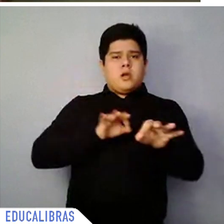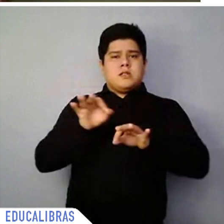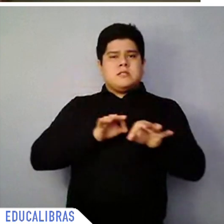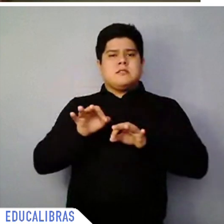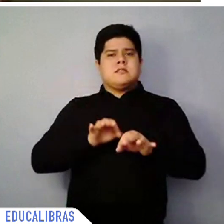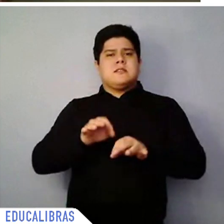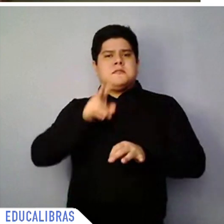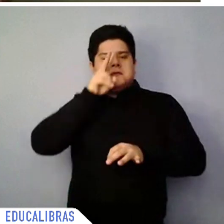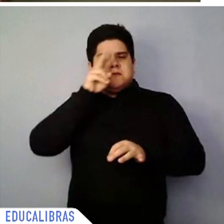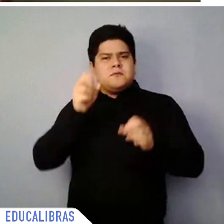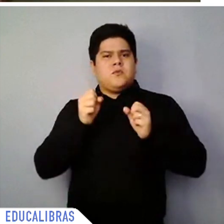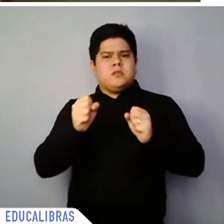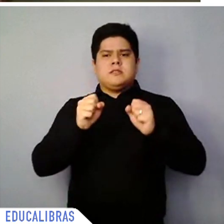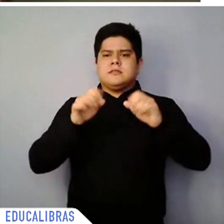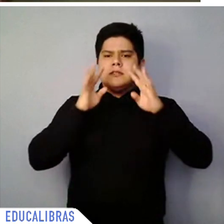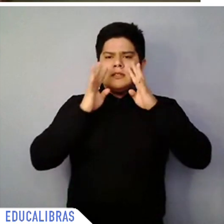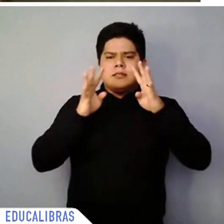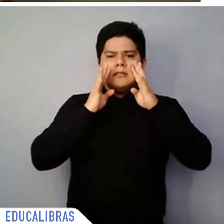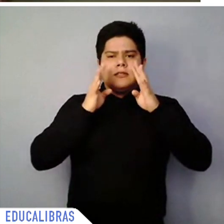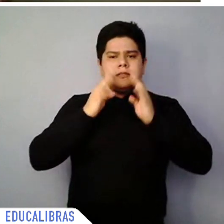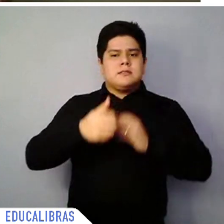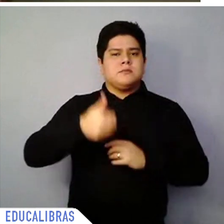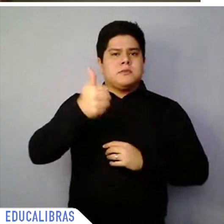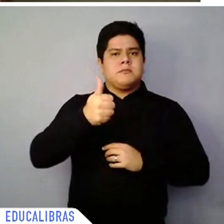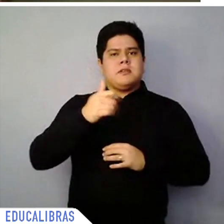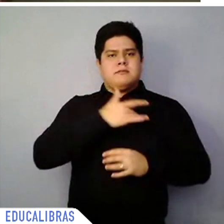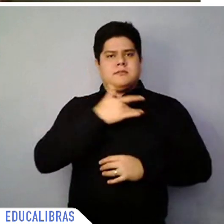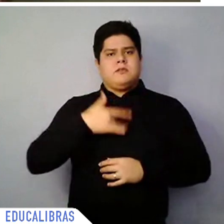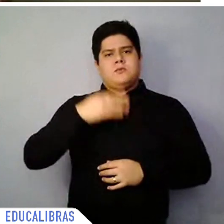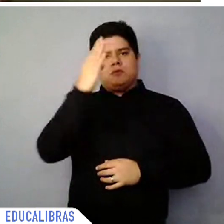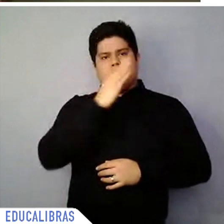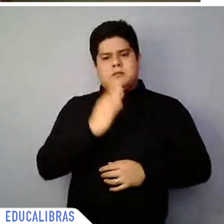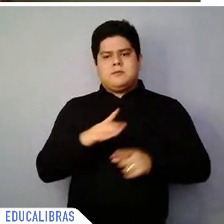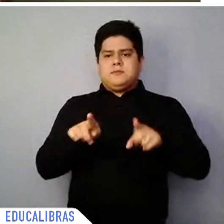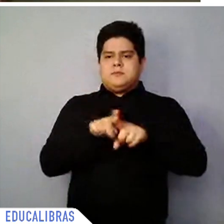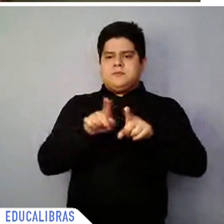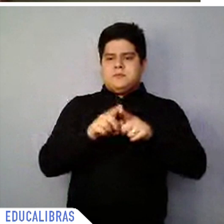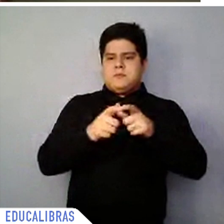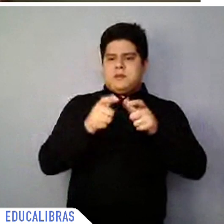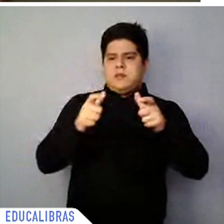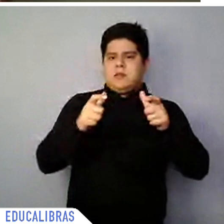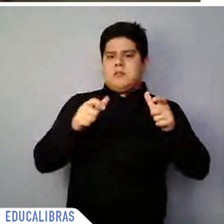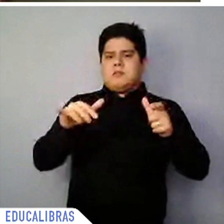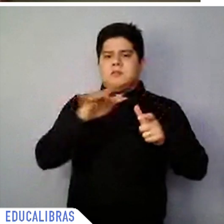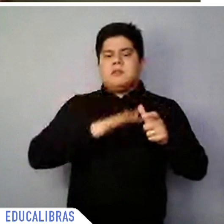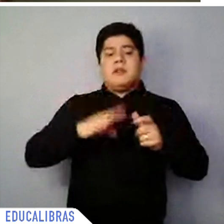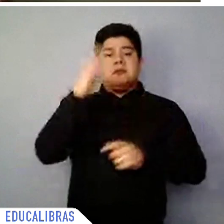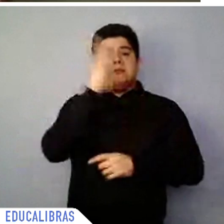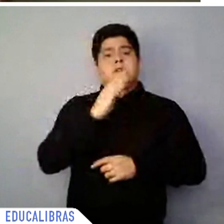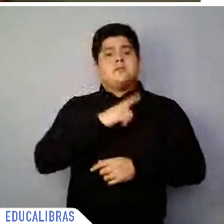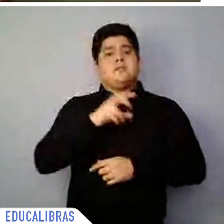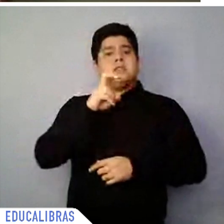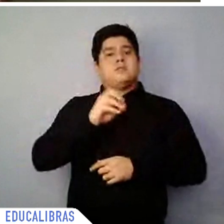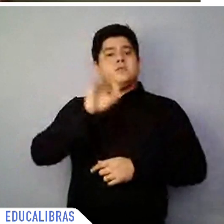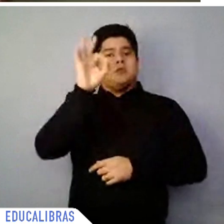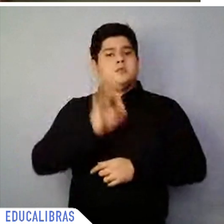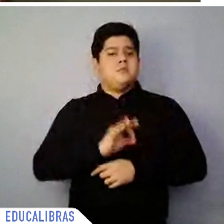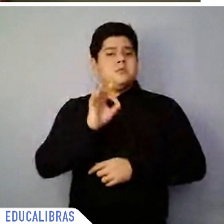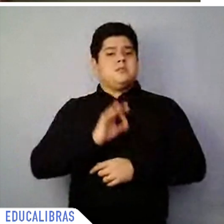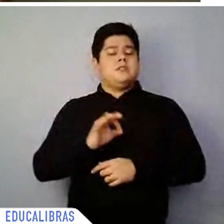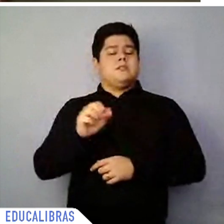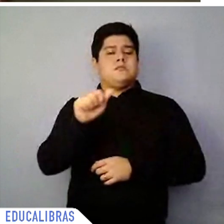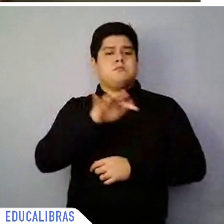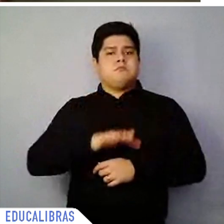citizens. So this is all about strengthening the primary health in Brazil. We need to increase its coverage.